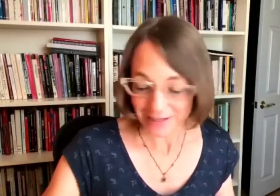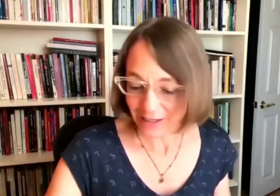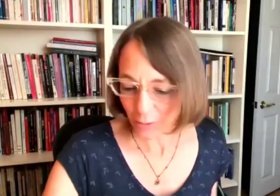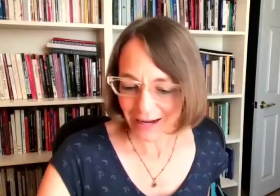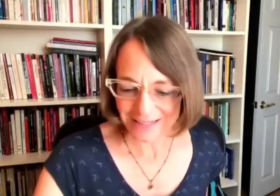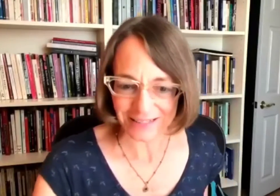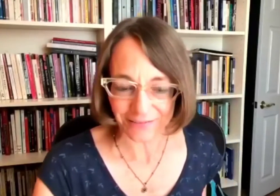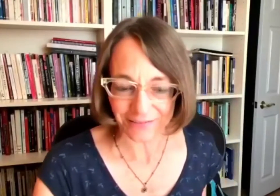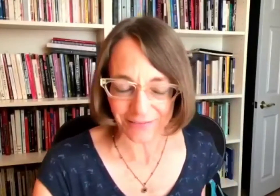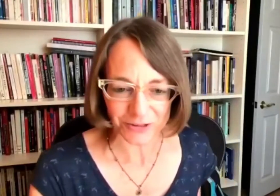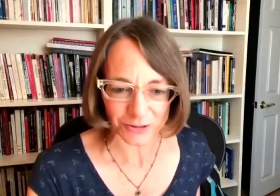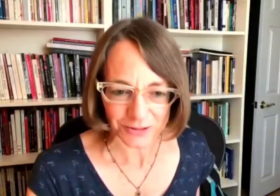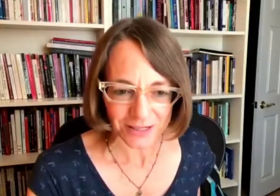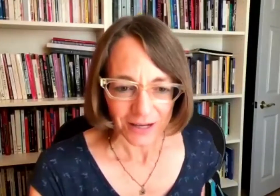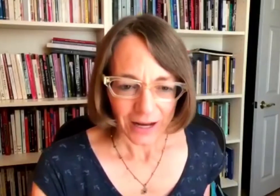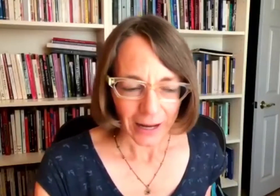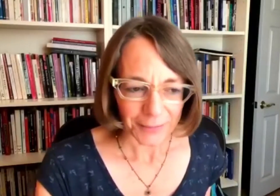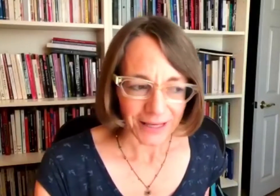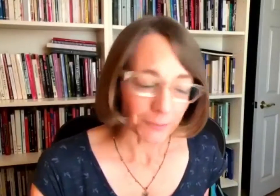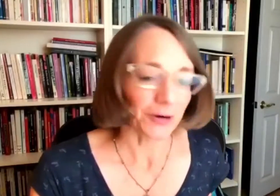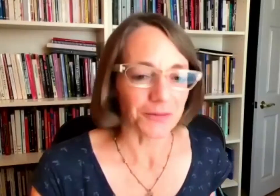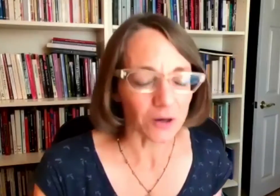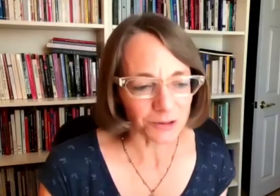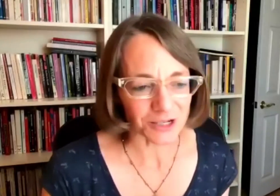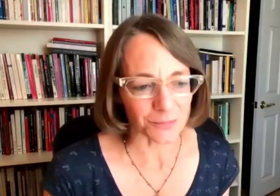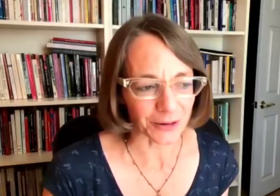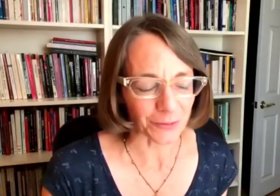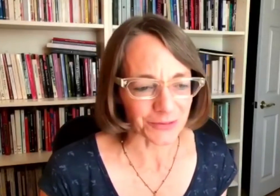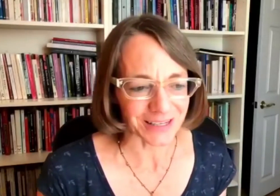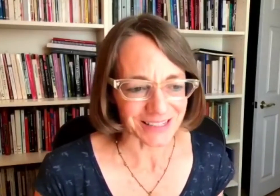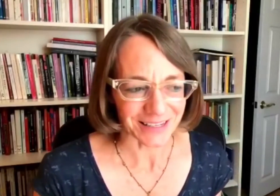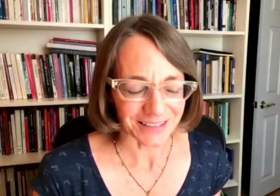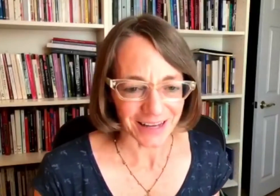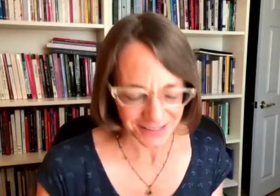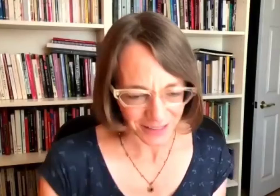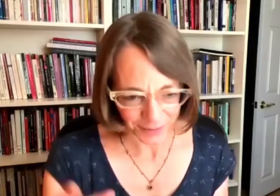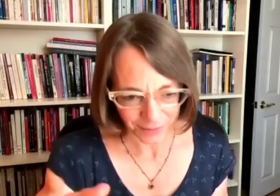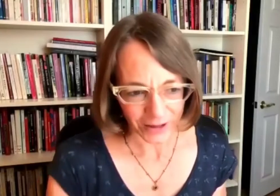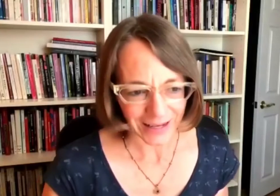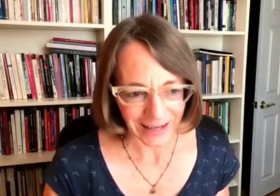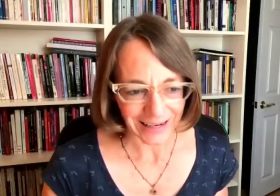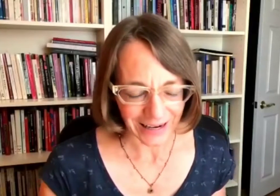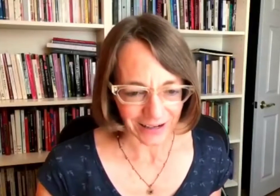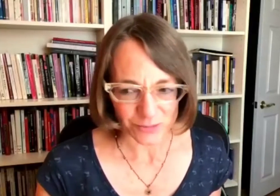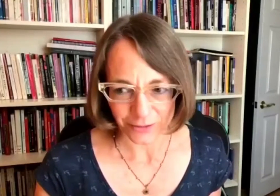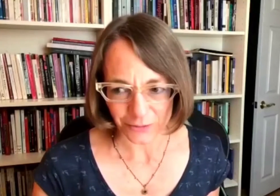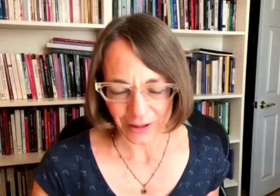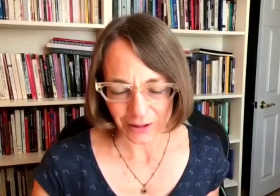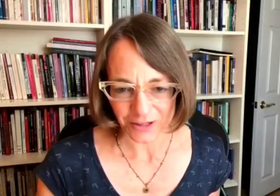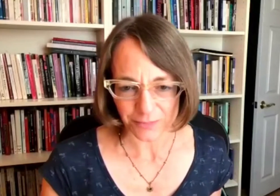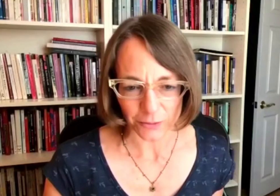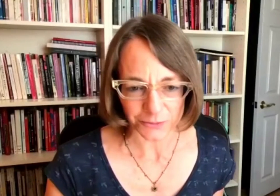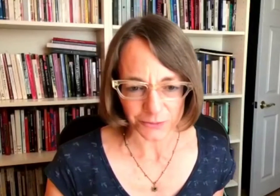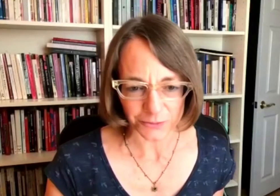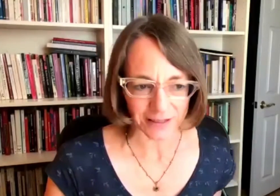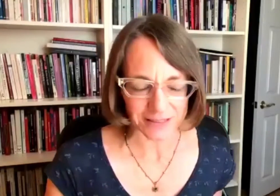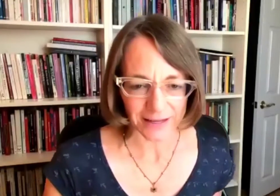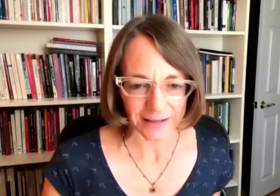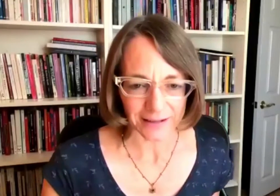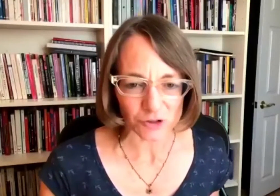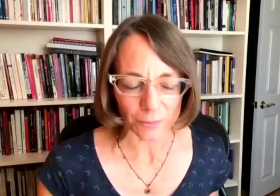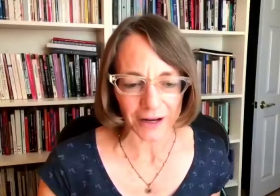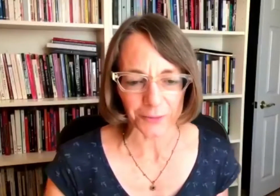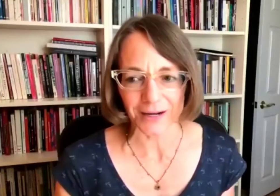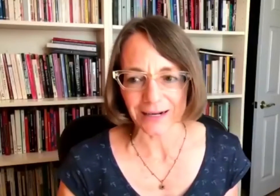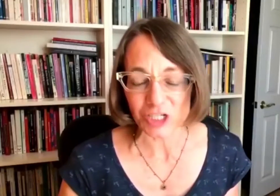material and food for thought comprising a number of places and times. I have a lot of questions stemming from this, and